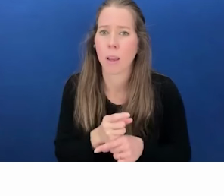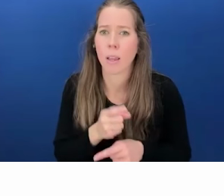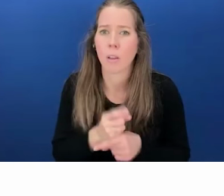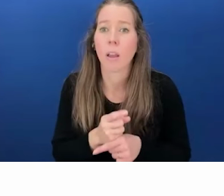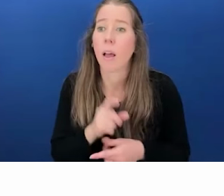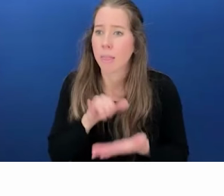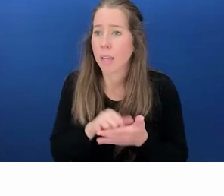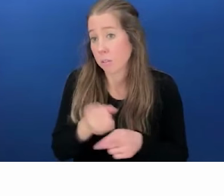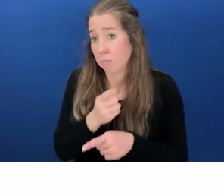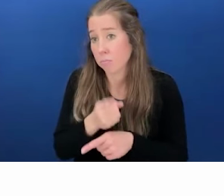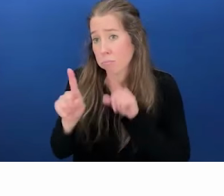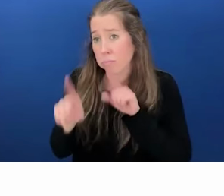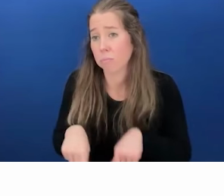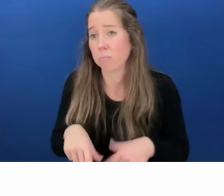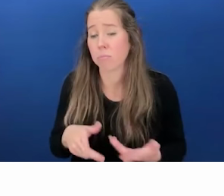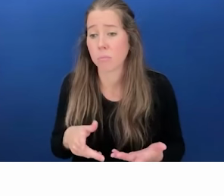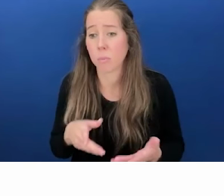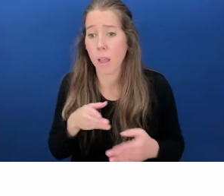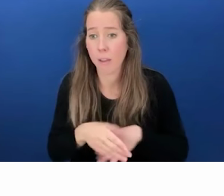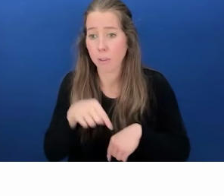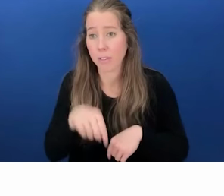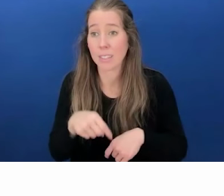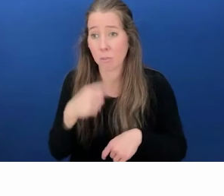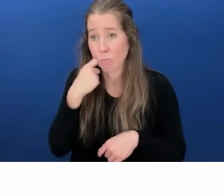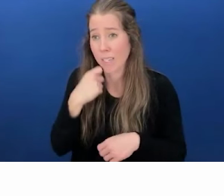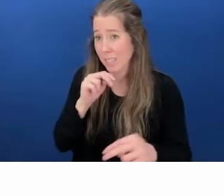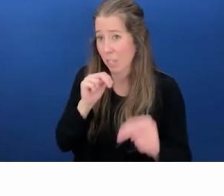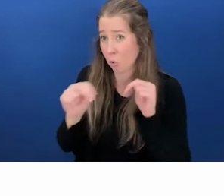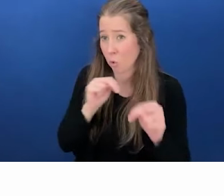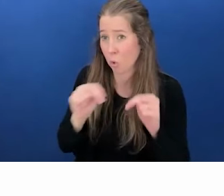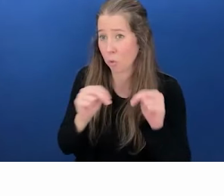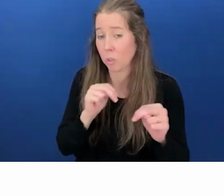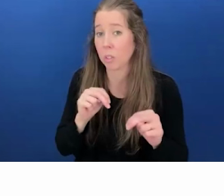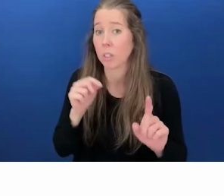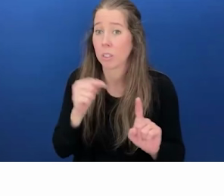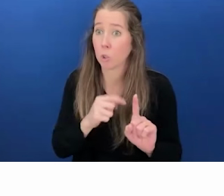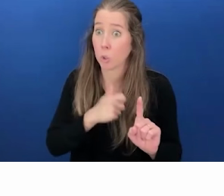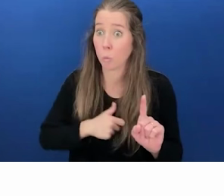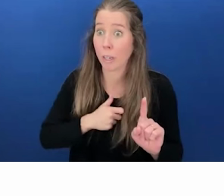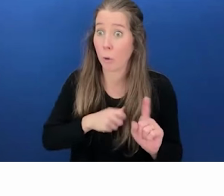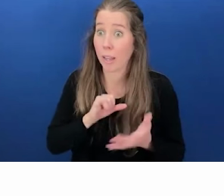that's the appropriate reaction. Yeah. Oh, no. After this last negotiations round, she's regretting that too.